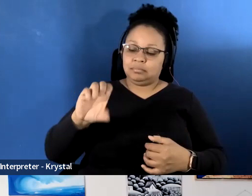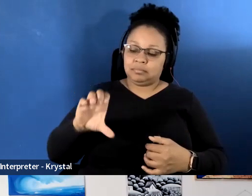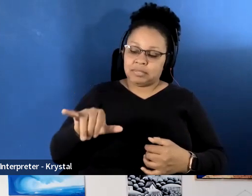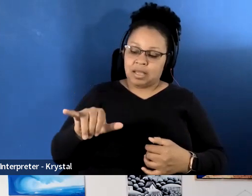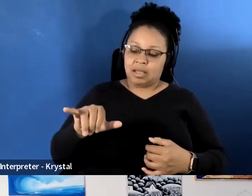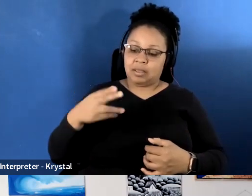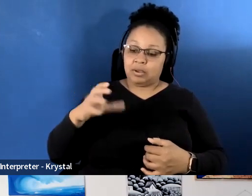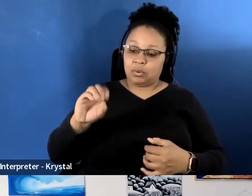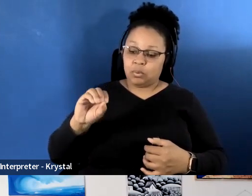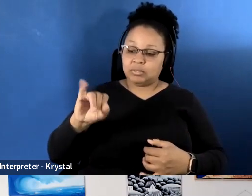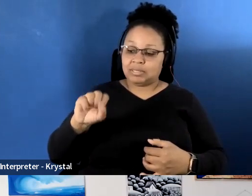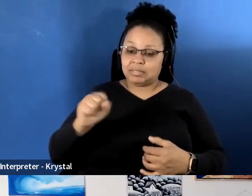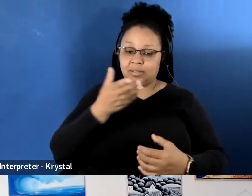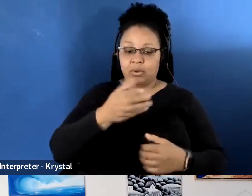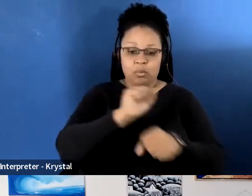to work.